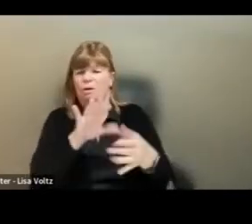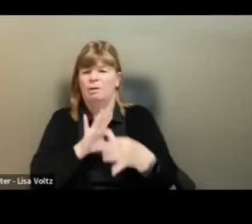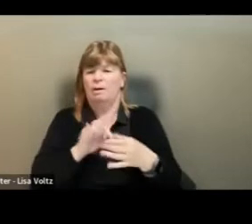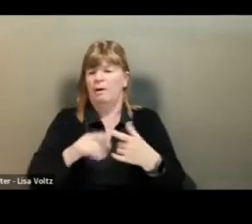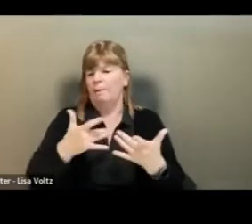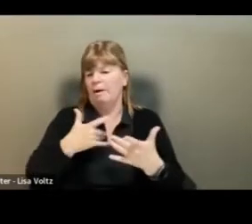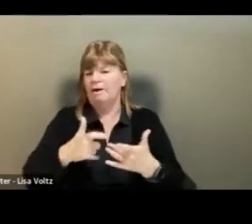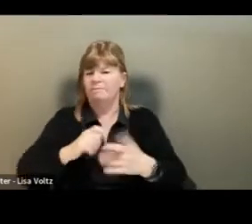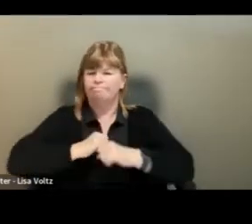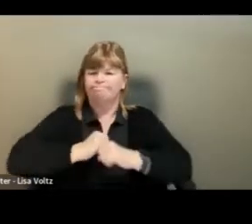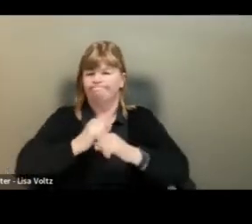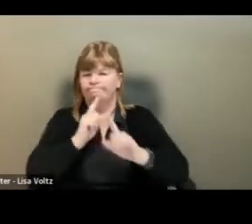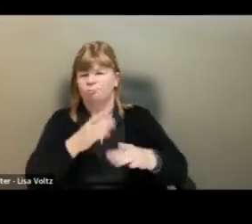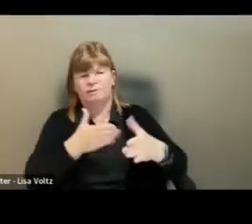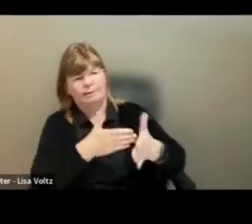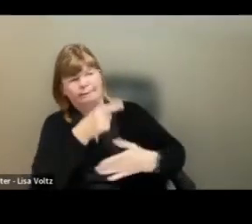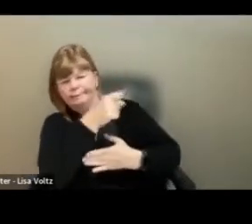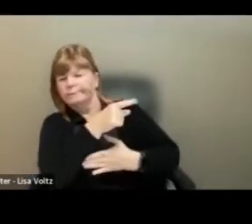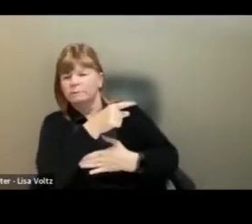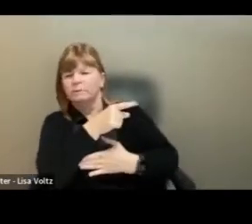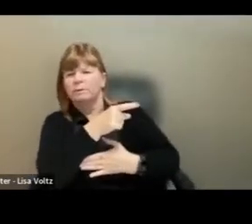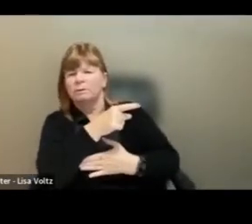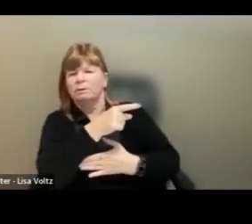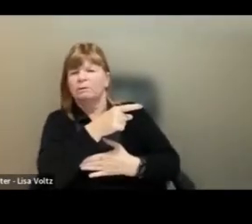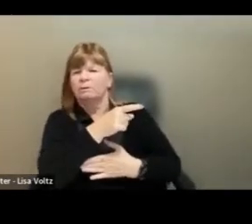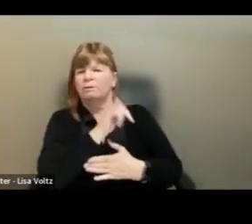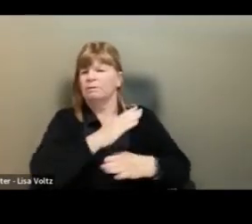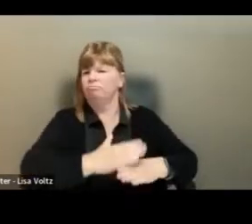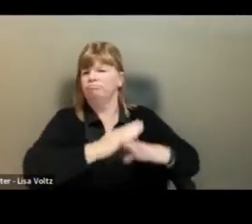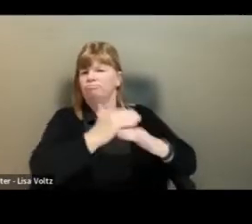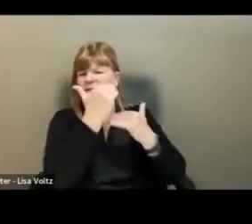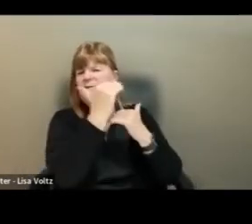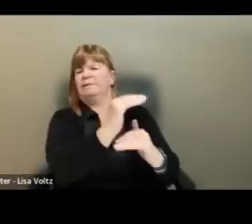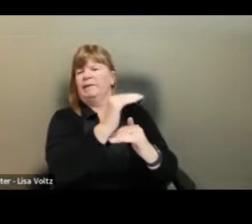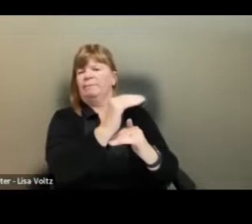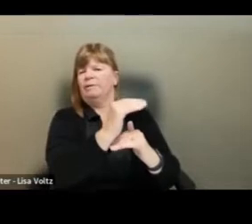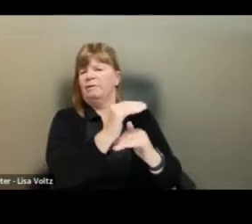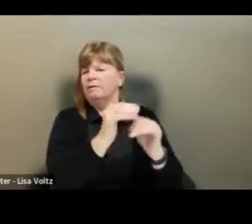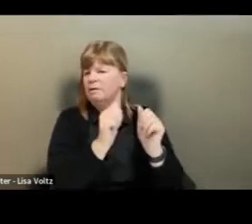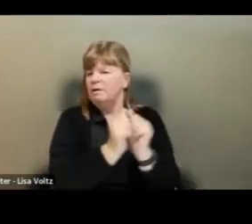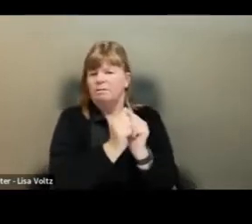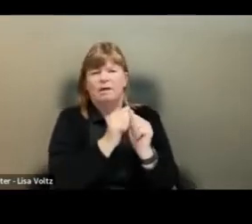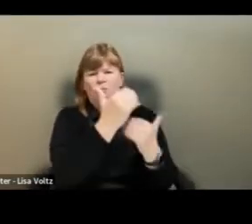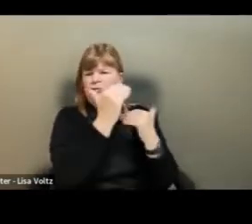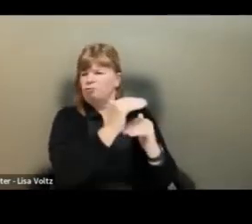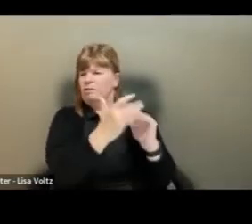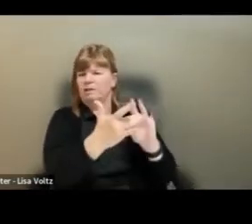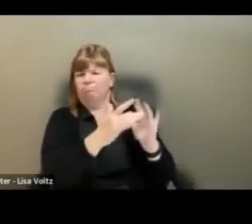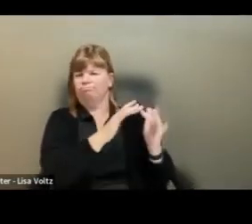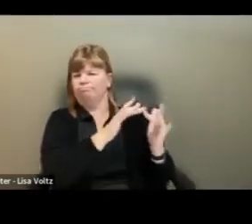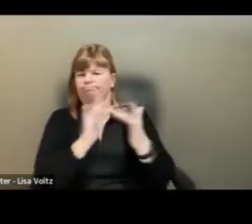protection order against their partner, which is restricting through the protection order. It's restricting contact with the